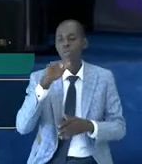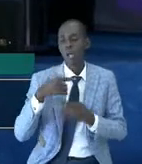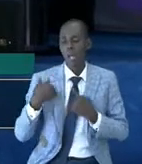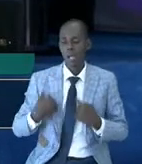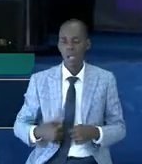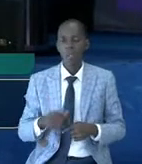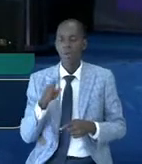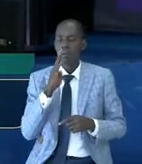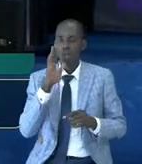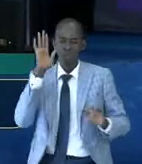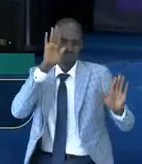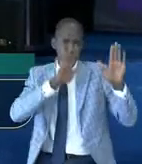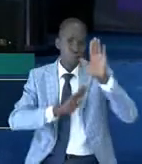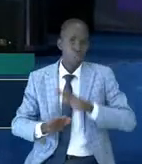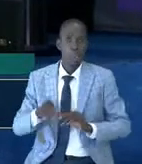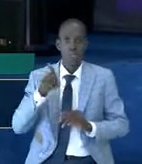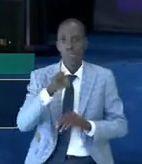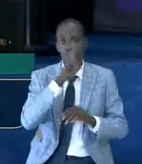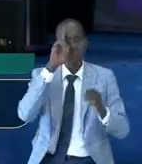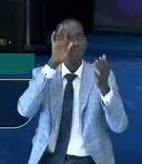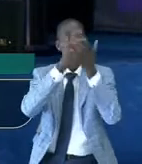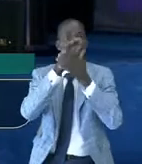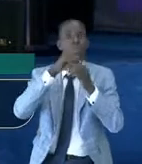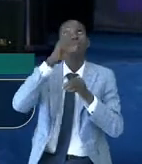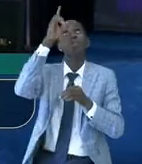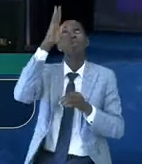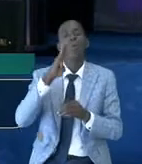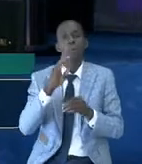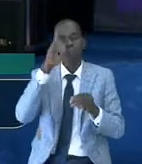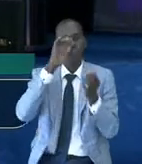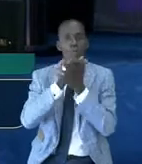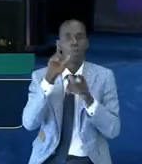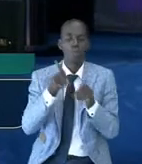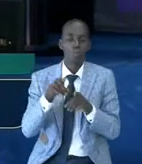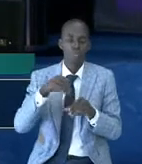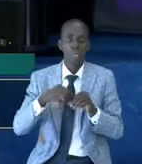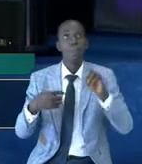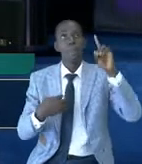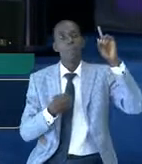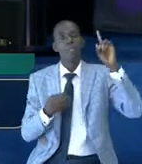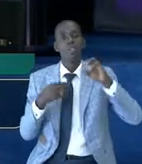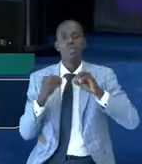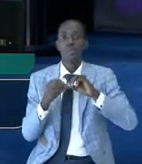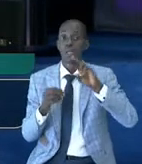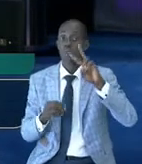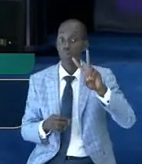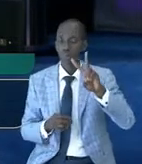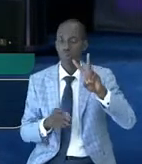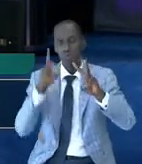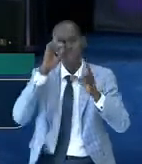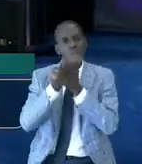troubled. Ye believe in God, believe also in me. Number two,